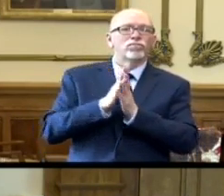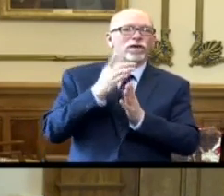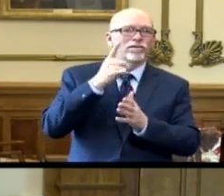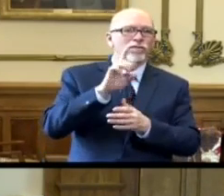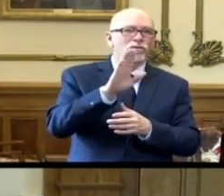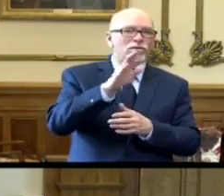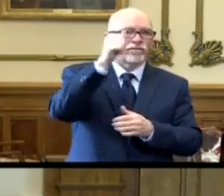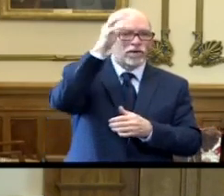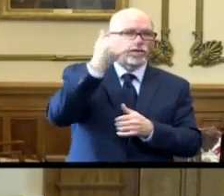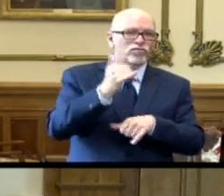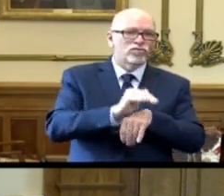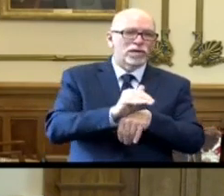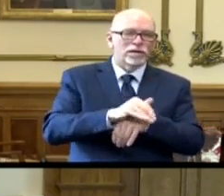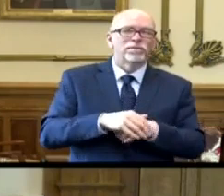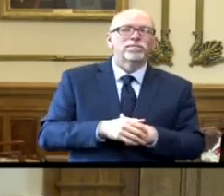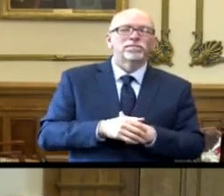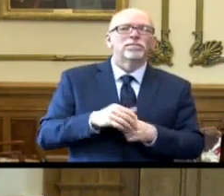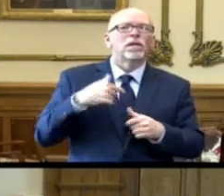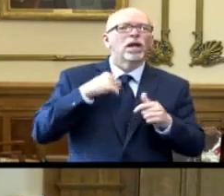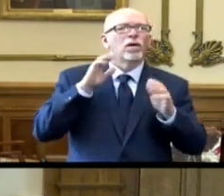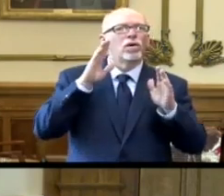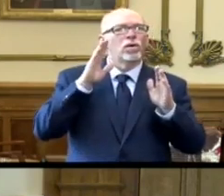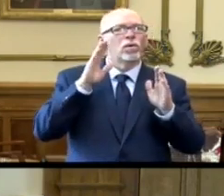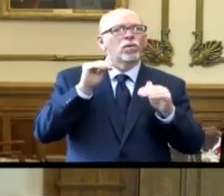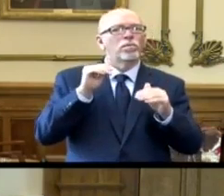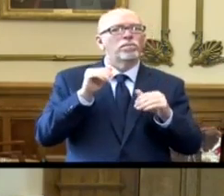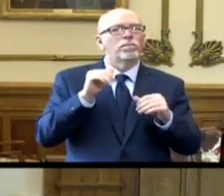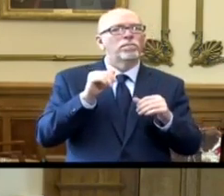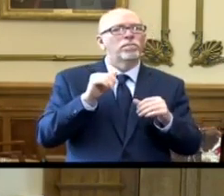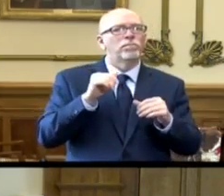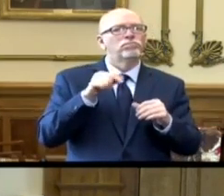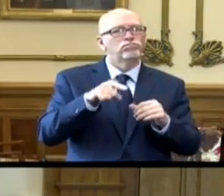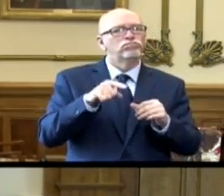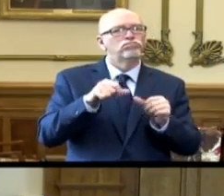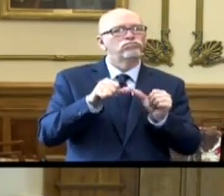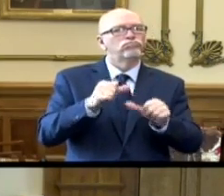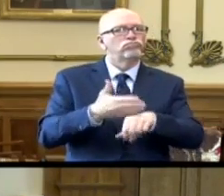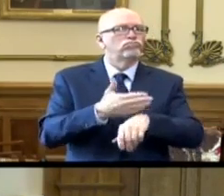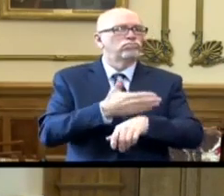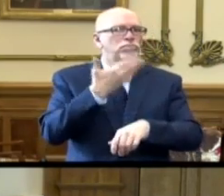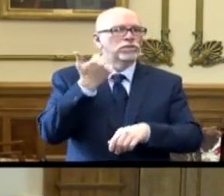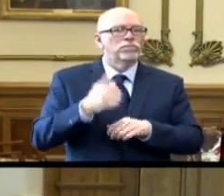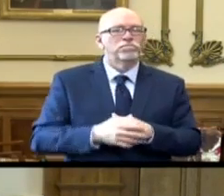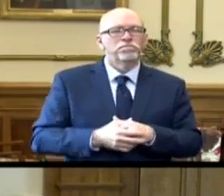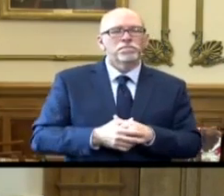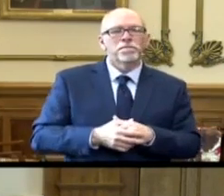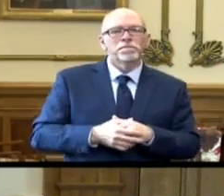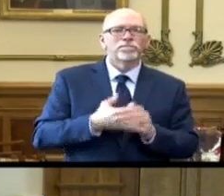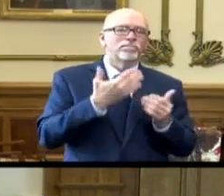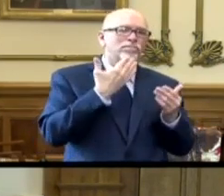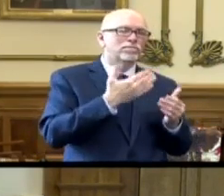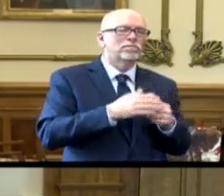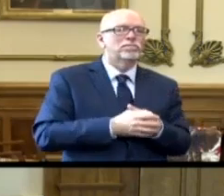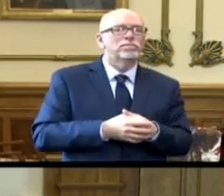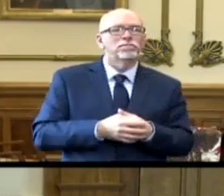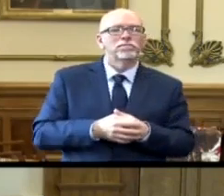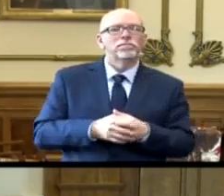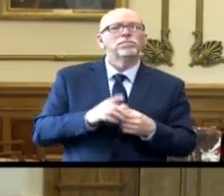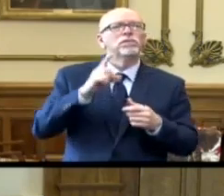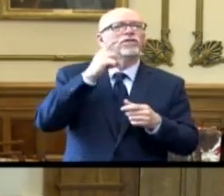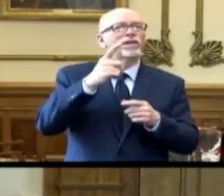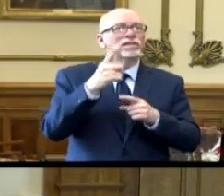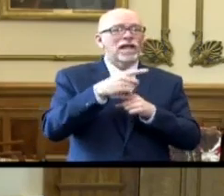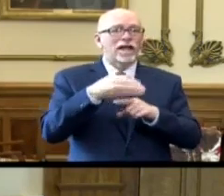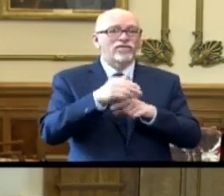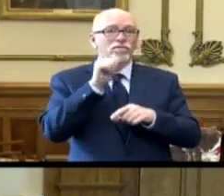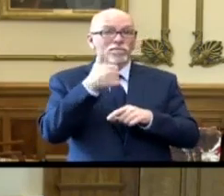your father tonight. I hope he gets better. Thank you. But Governor, the day after